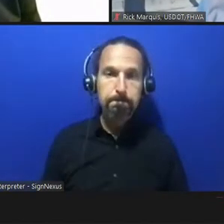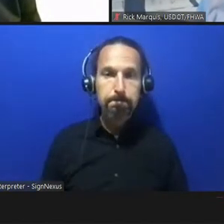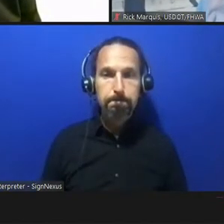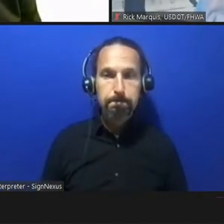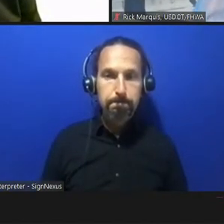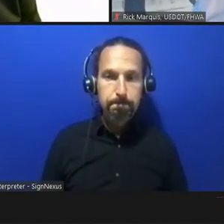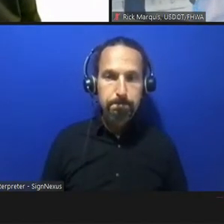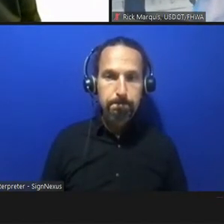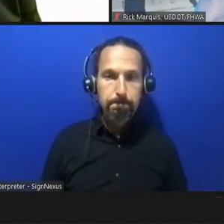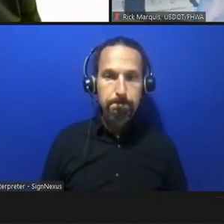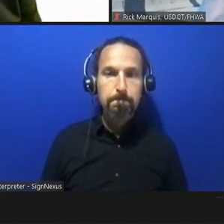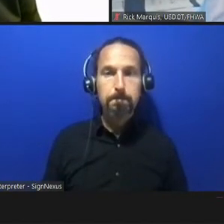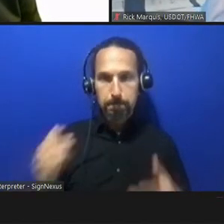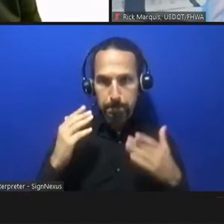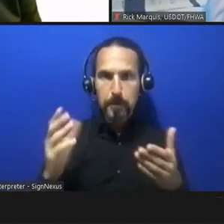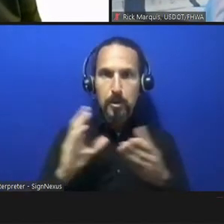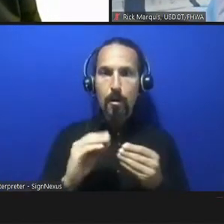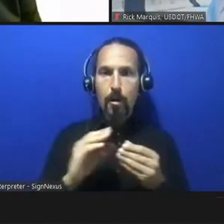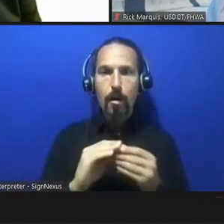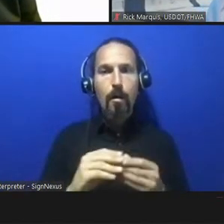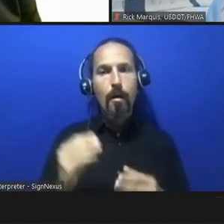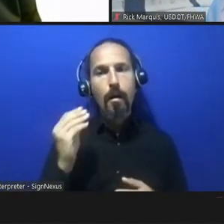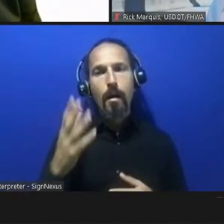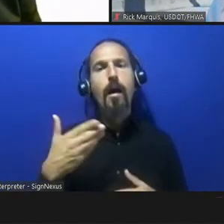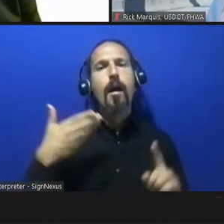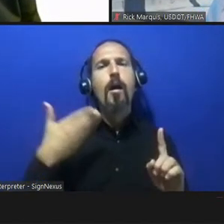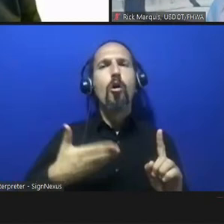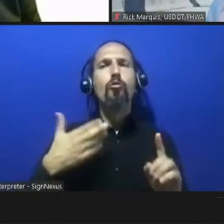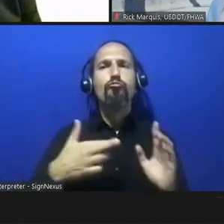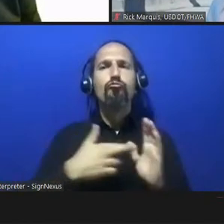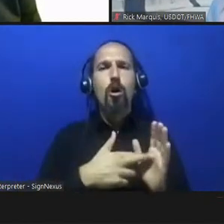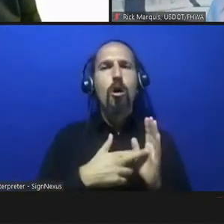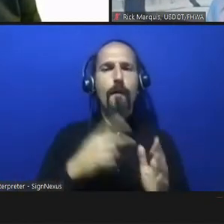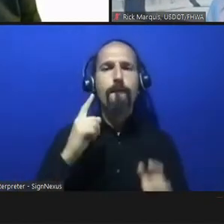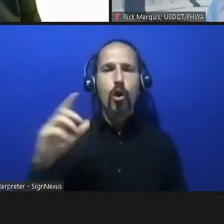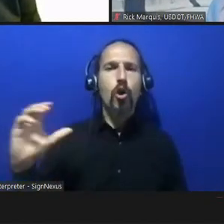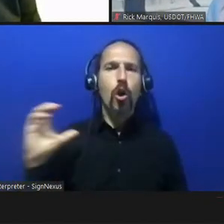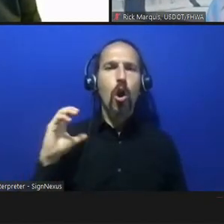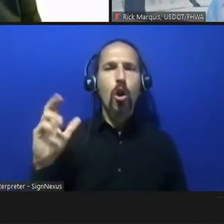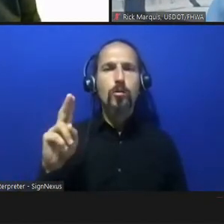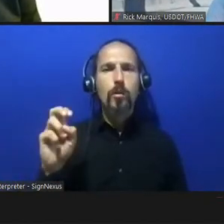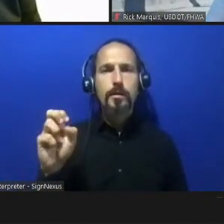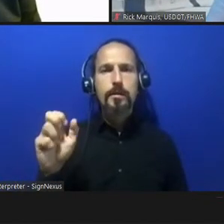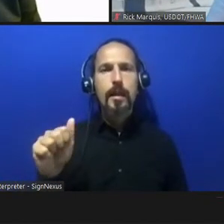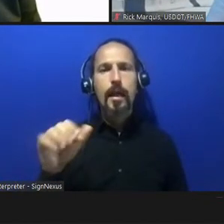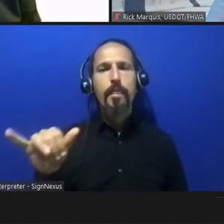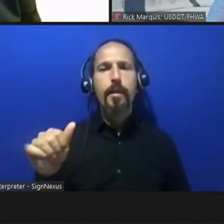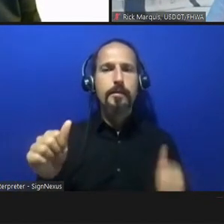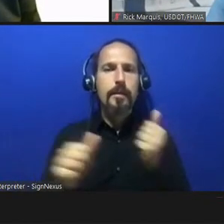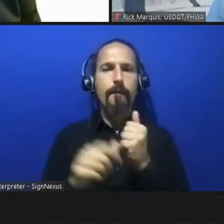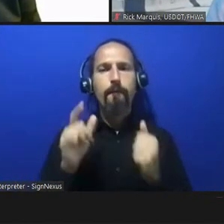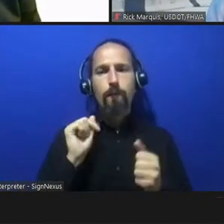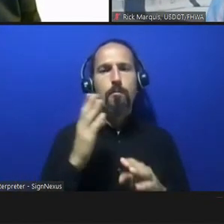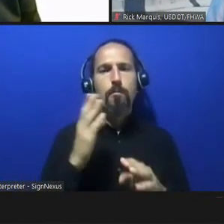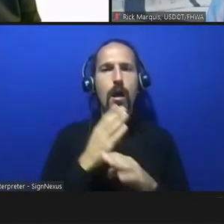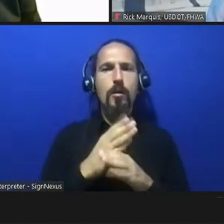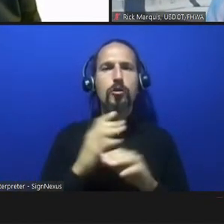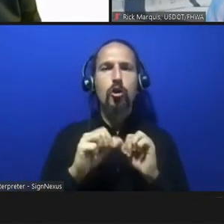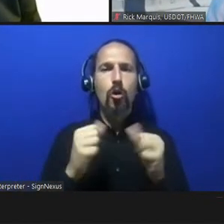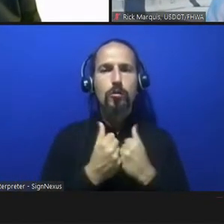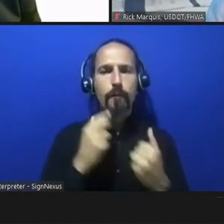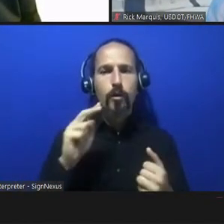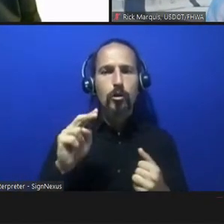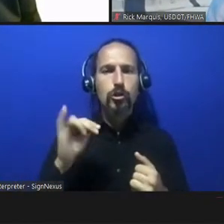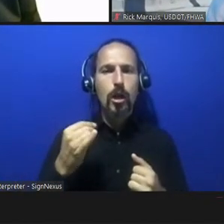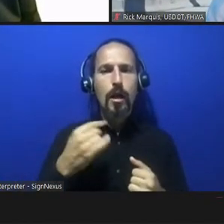please deliver your remarks and before you as a representative of coach usa its subsidiaries and the bus association of new jersey